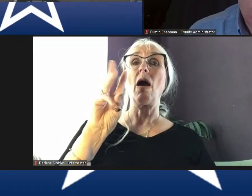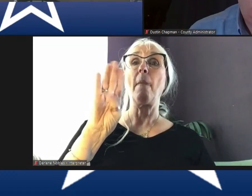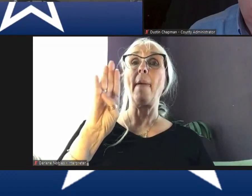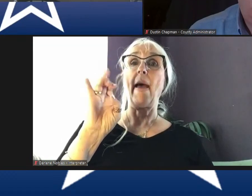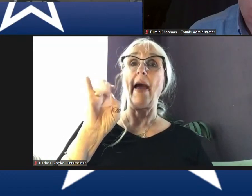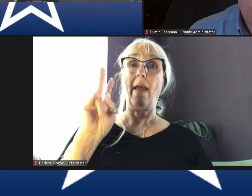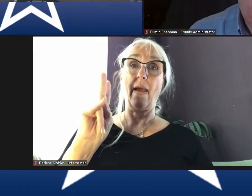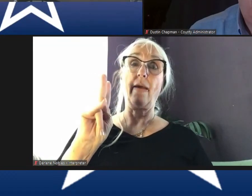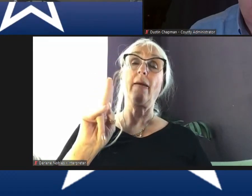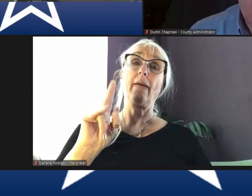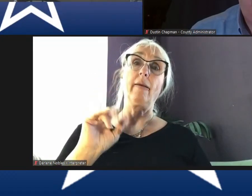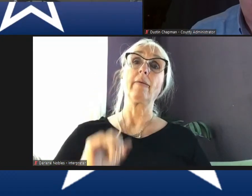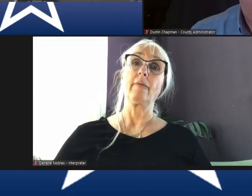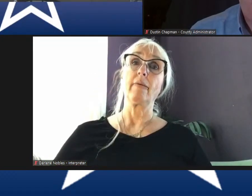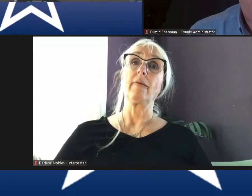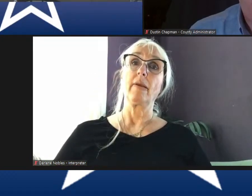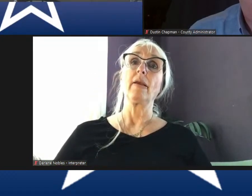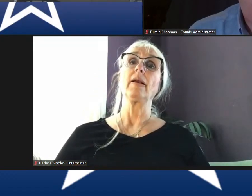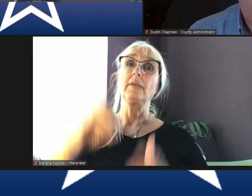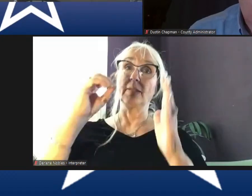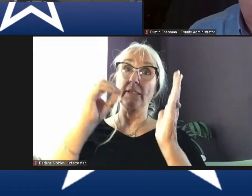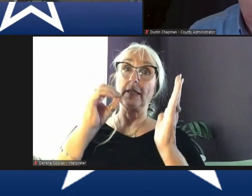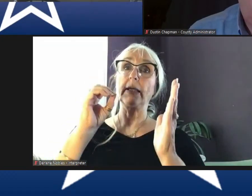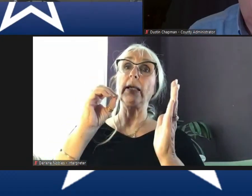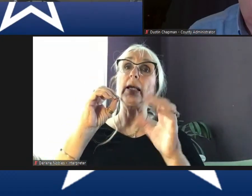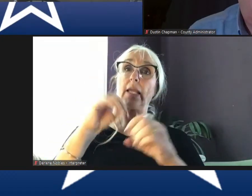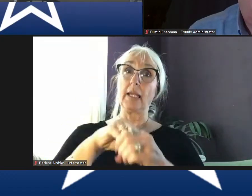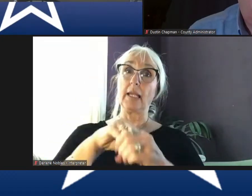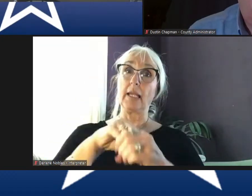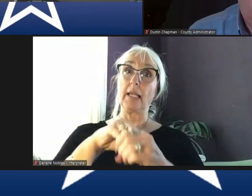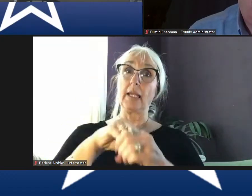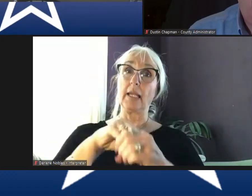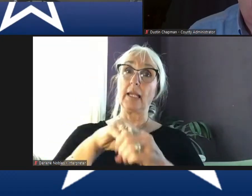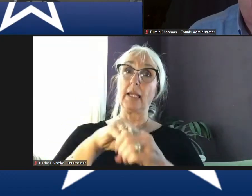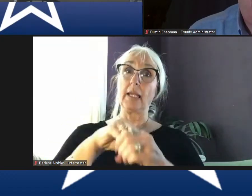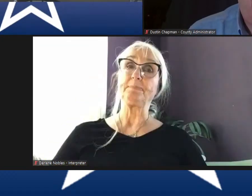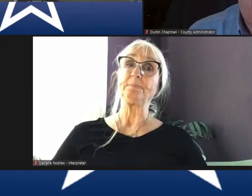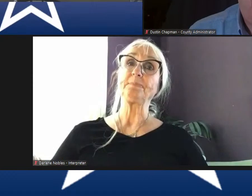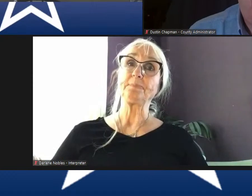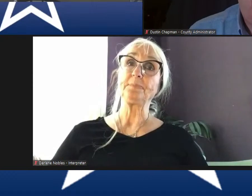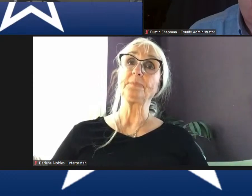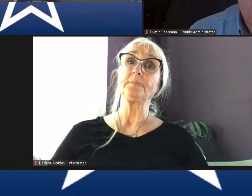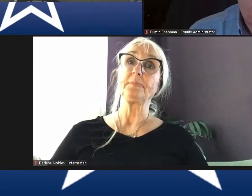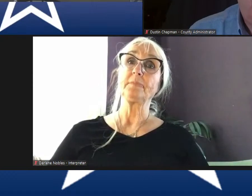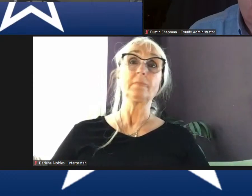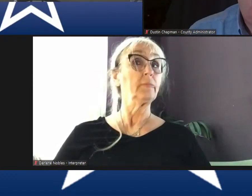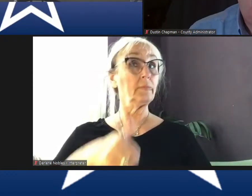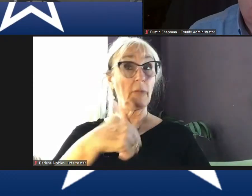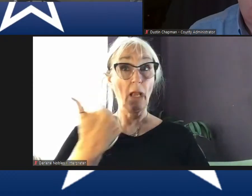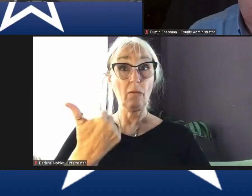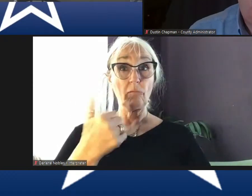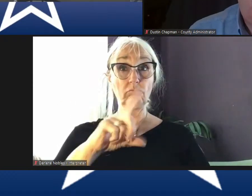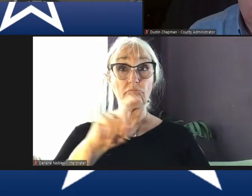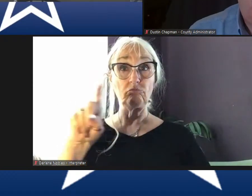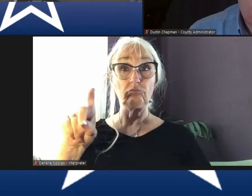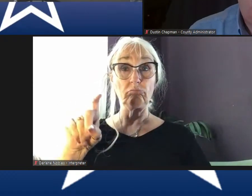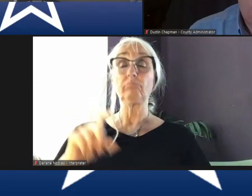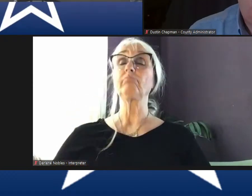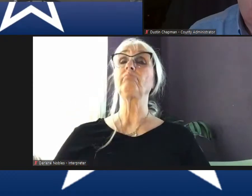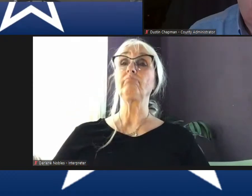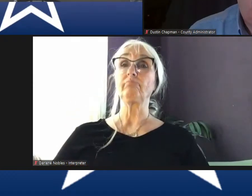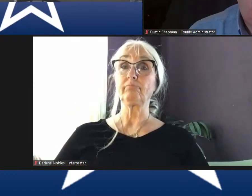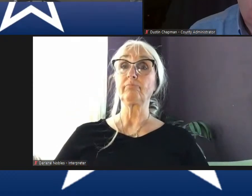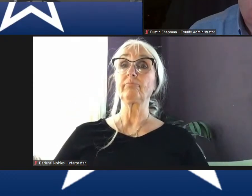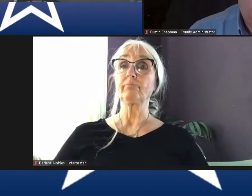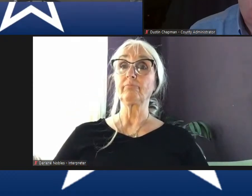in the subrecipient agreement. Okay. Okay? Anything else on that? All right.